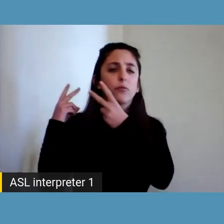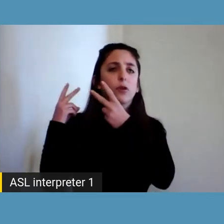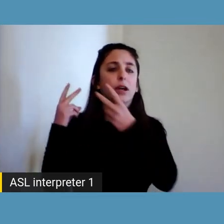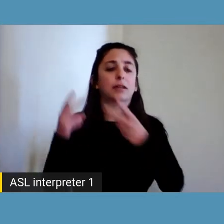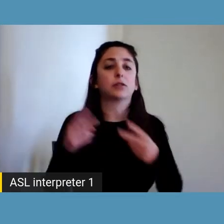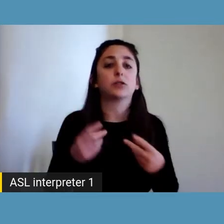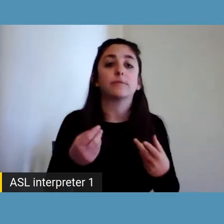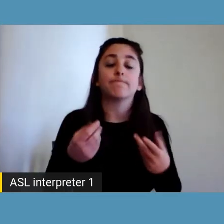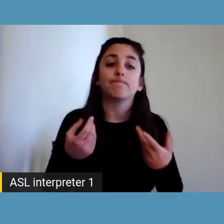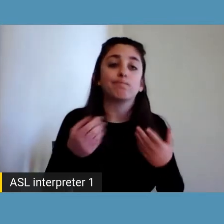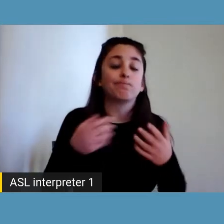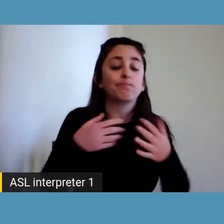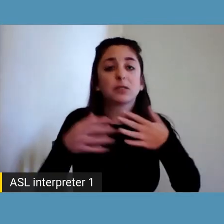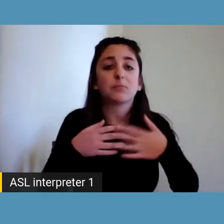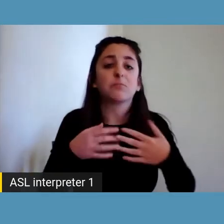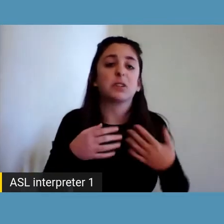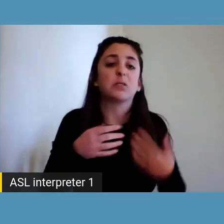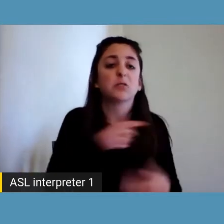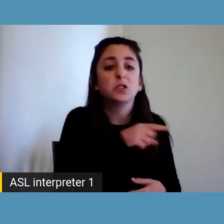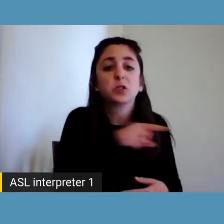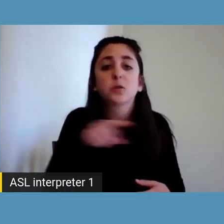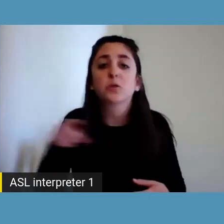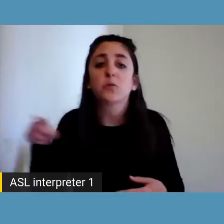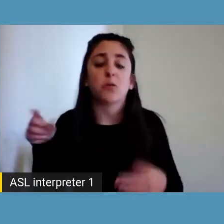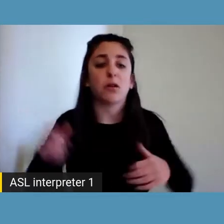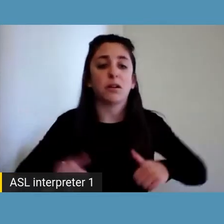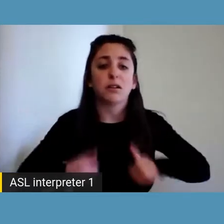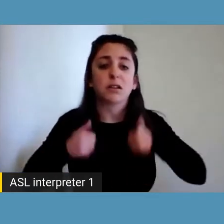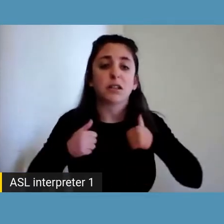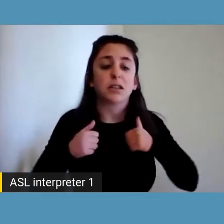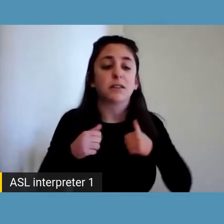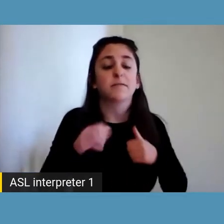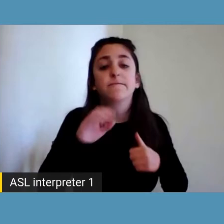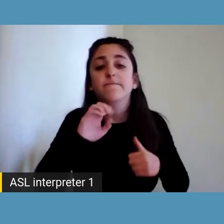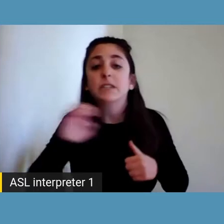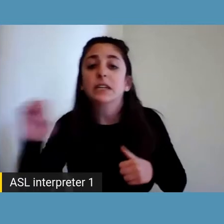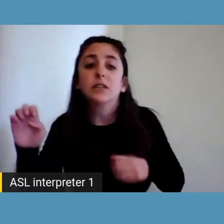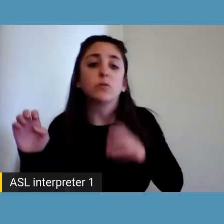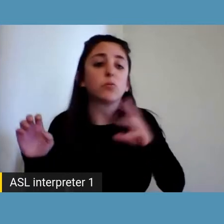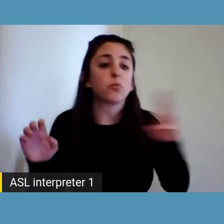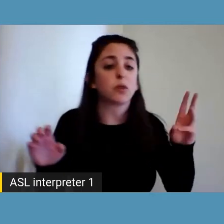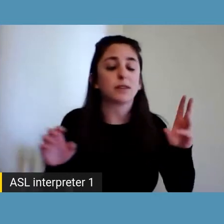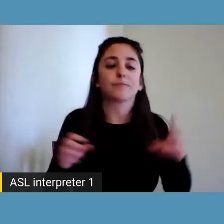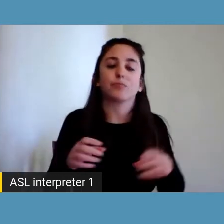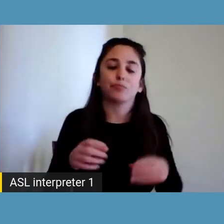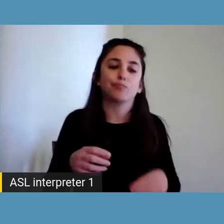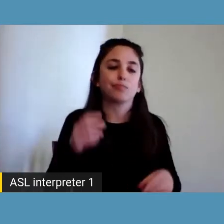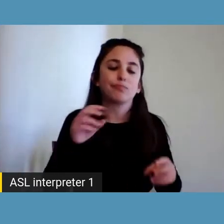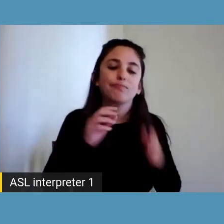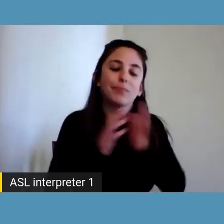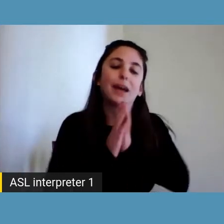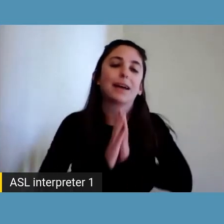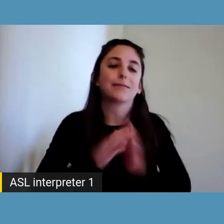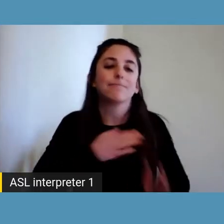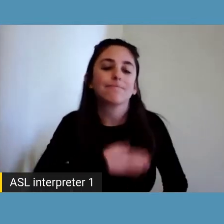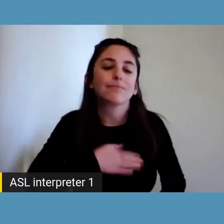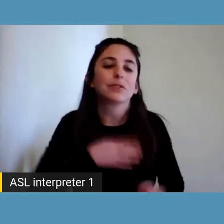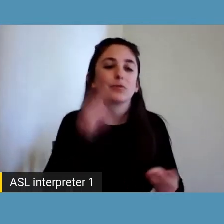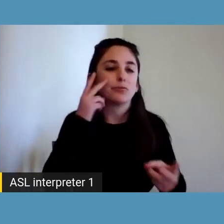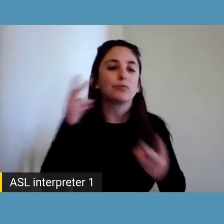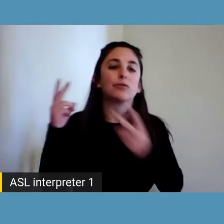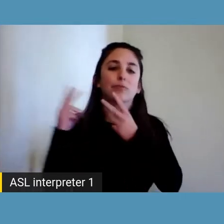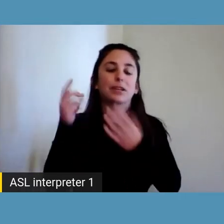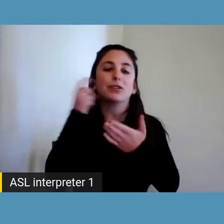occupy and honor the indigenous people who have called it home. I'm speaking to you from Swampscott, Massachusetts, north of Boston,